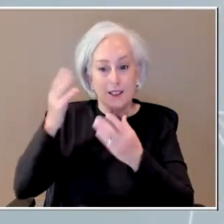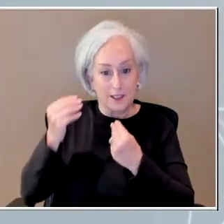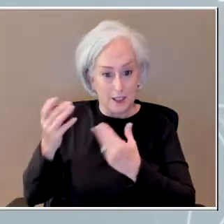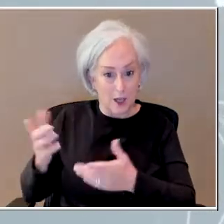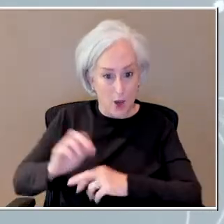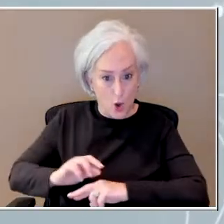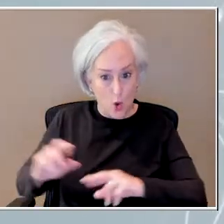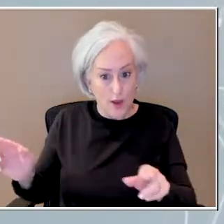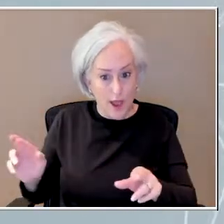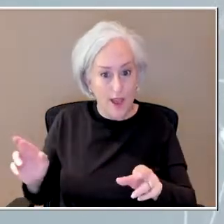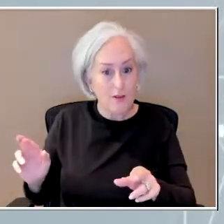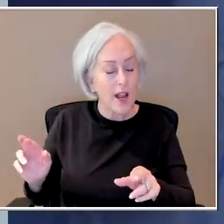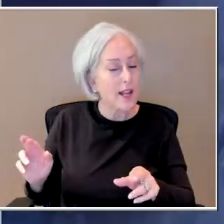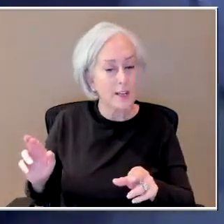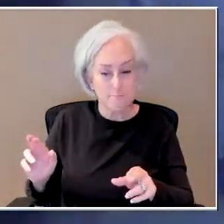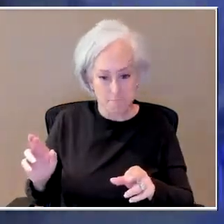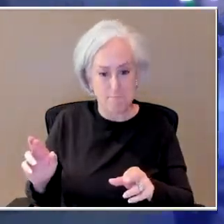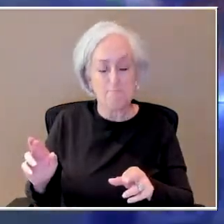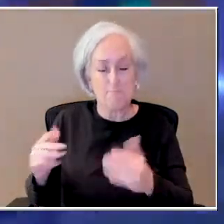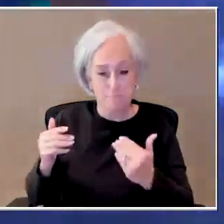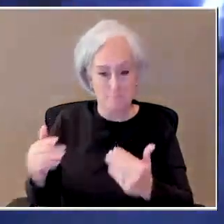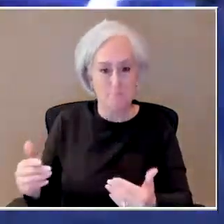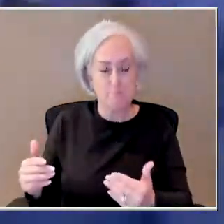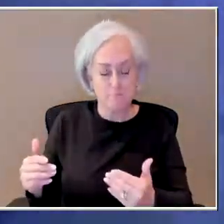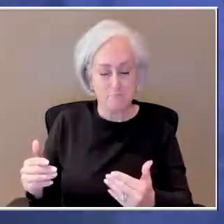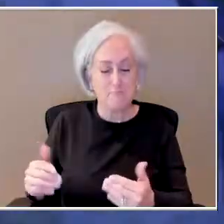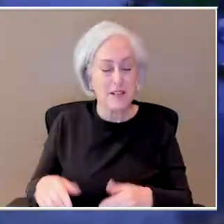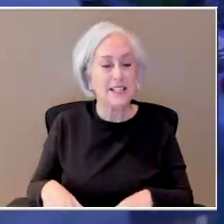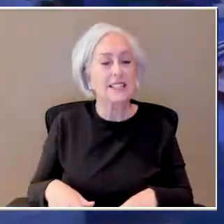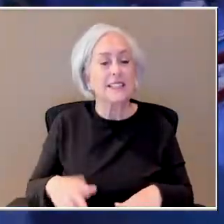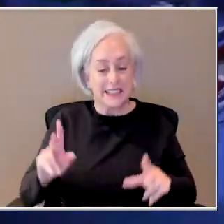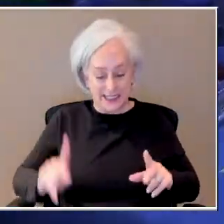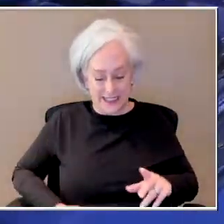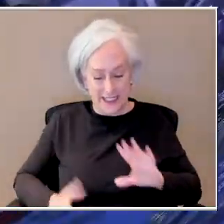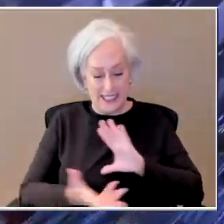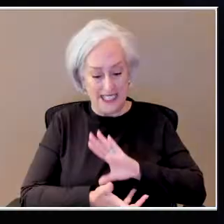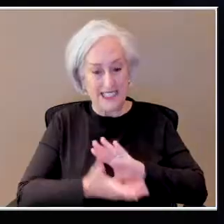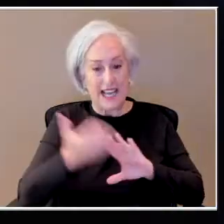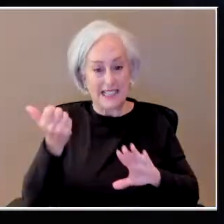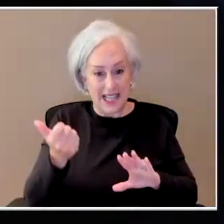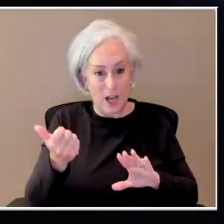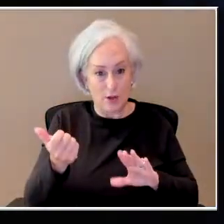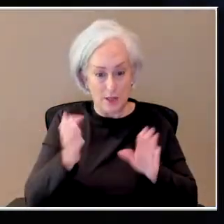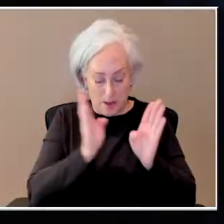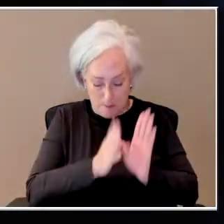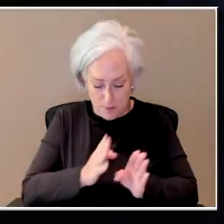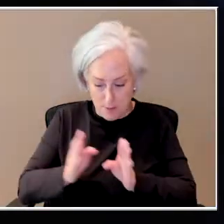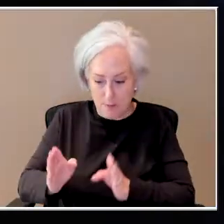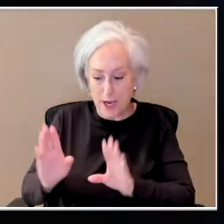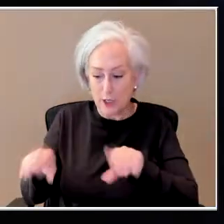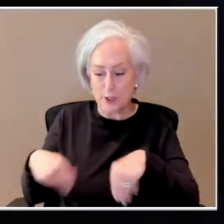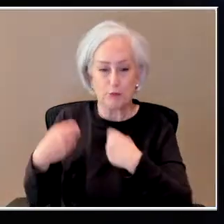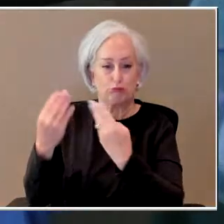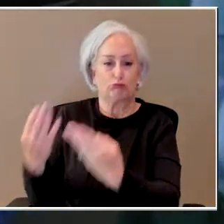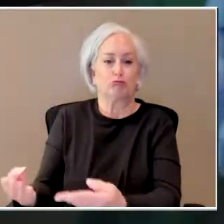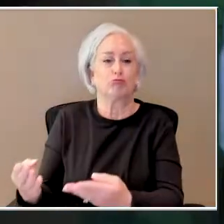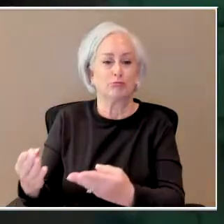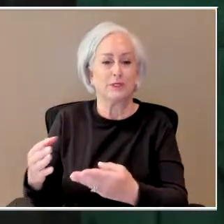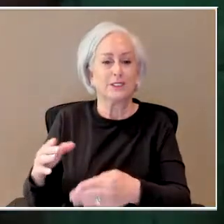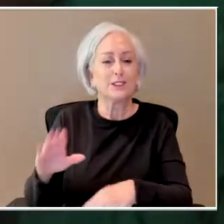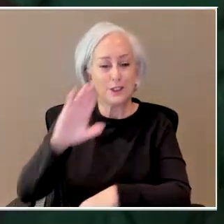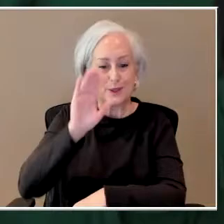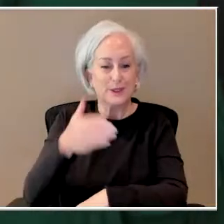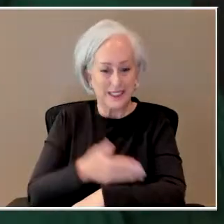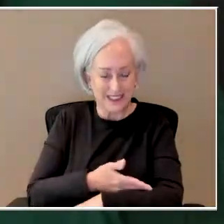cross plans? Kidney out, Dr. Coomer delicately prepares it for little Brennan and his waiting surgical team. Before